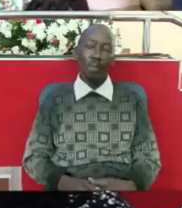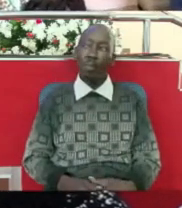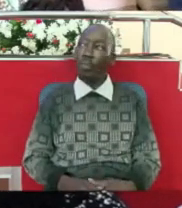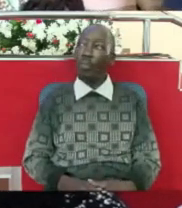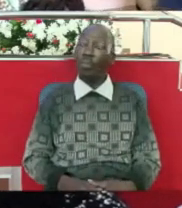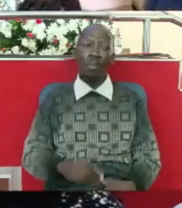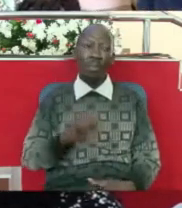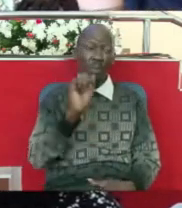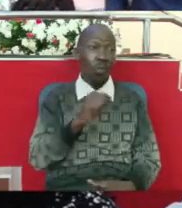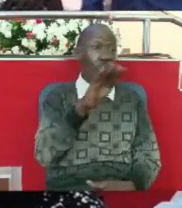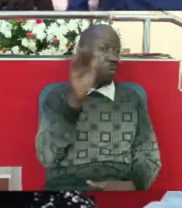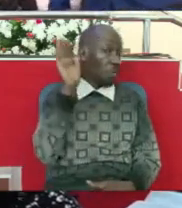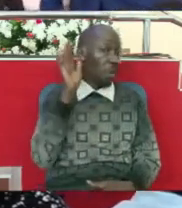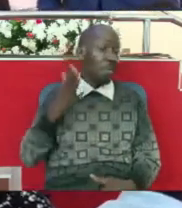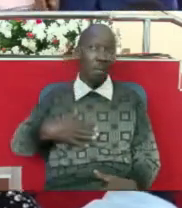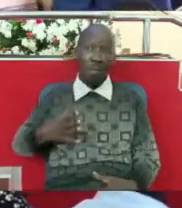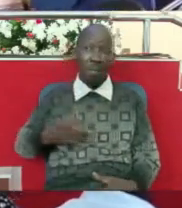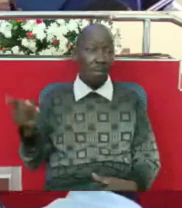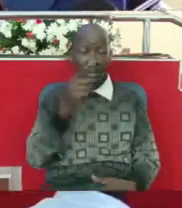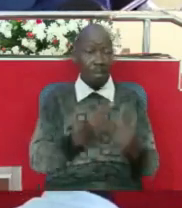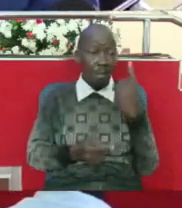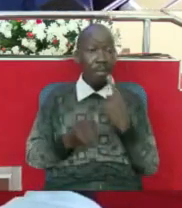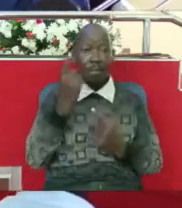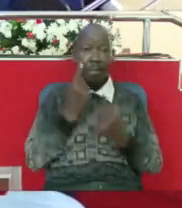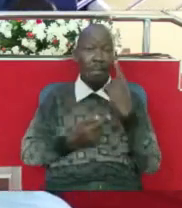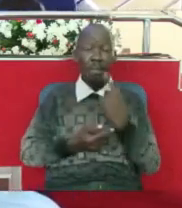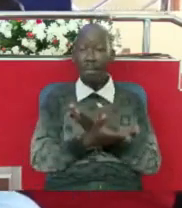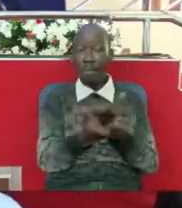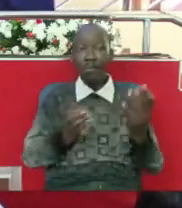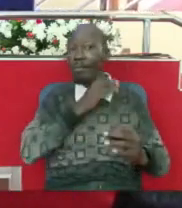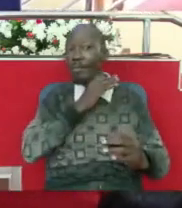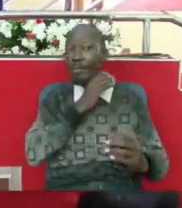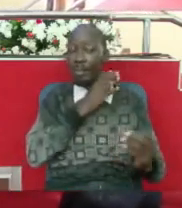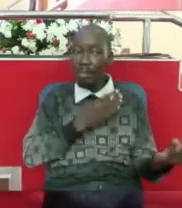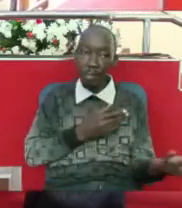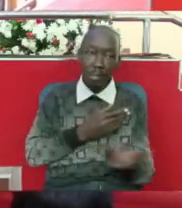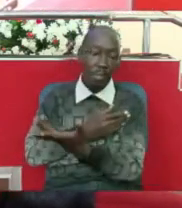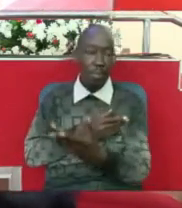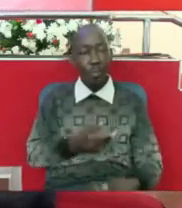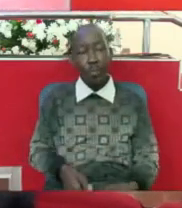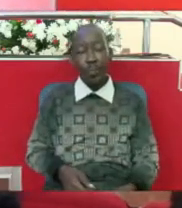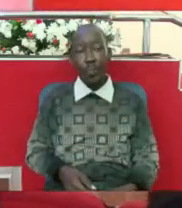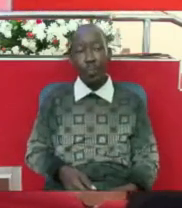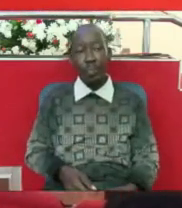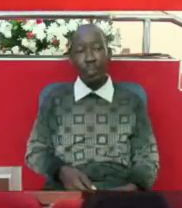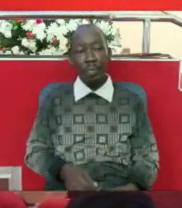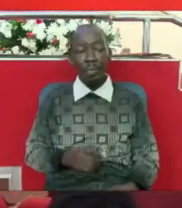Yet you hear people blame him. Lakini unasikia watu wakimlalamikia. Even well-meaning people.